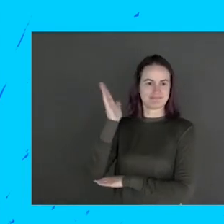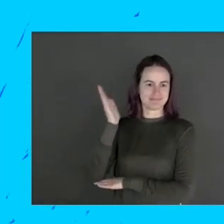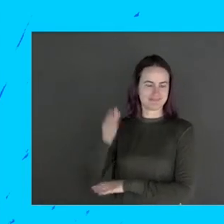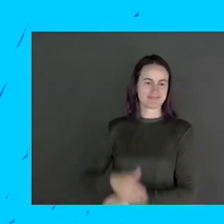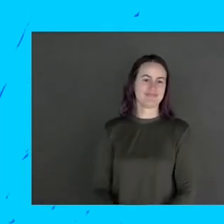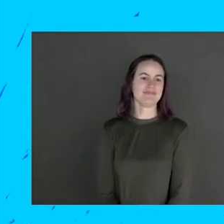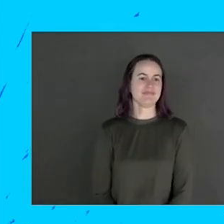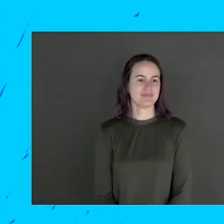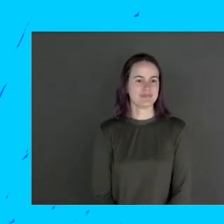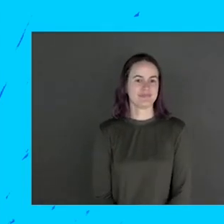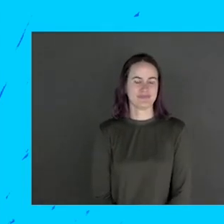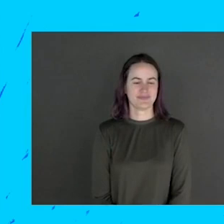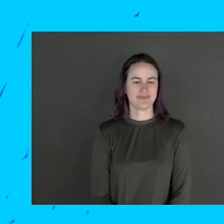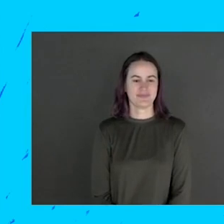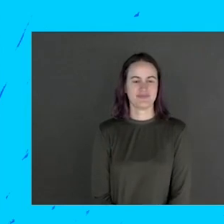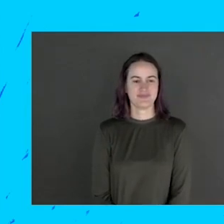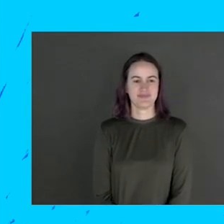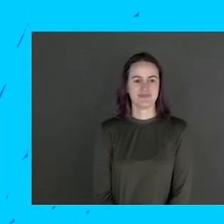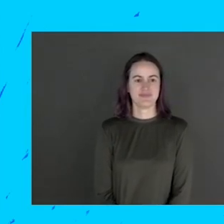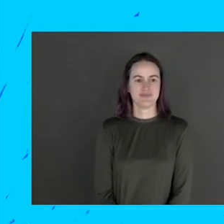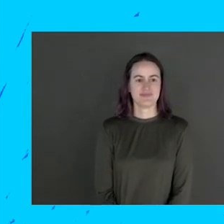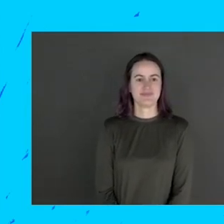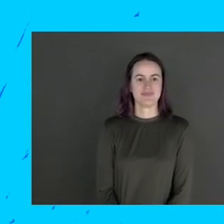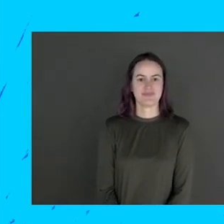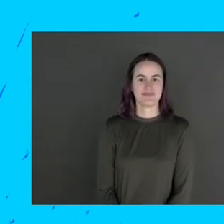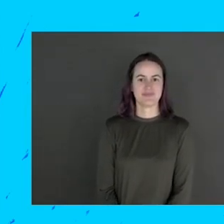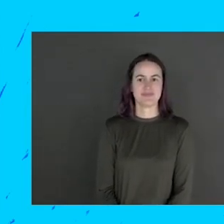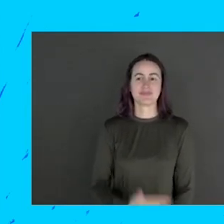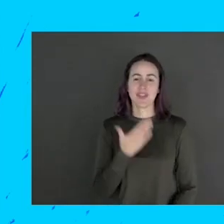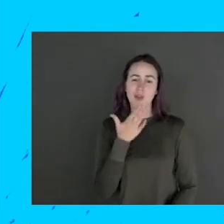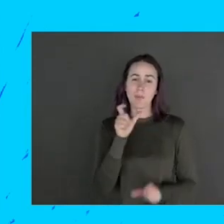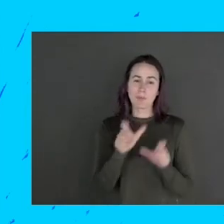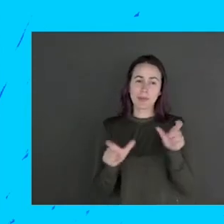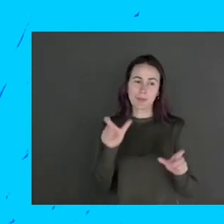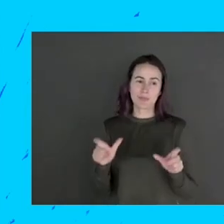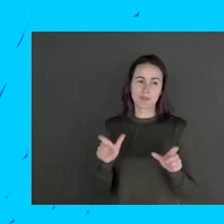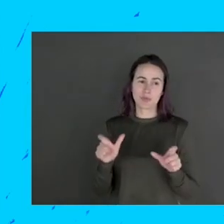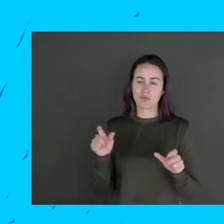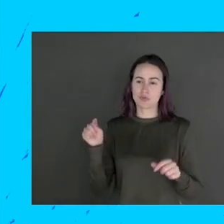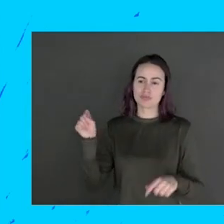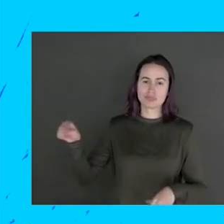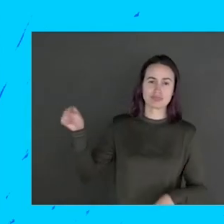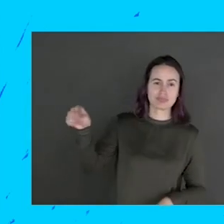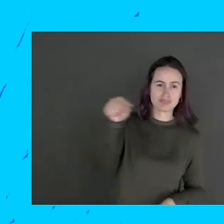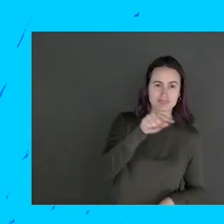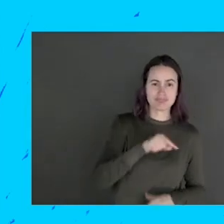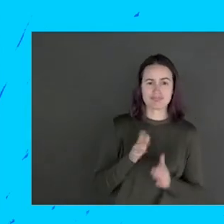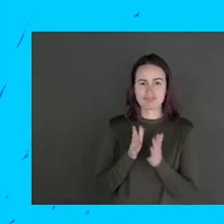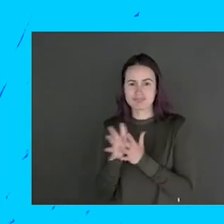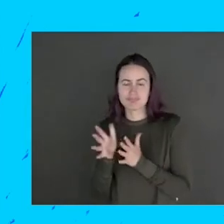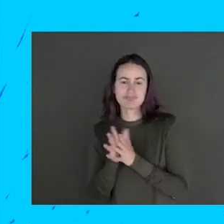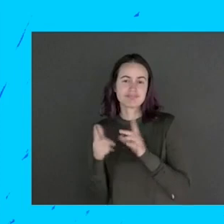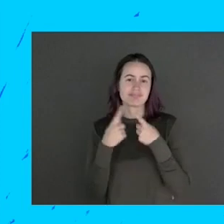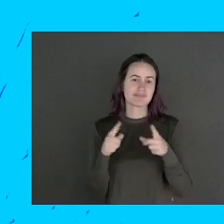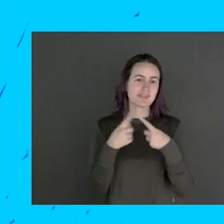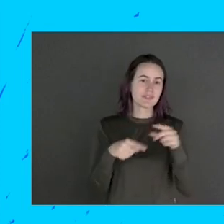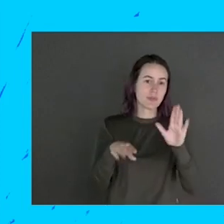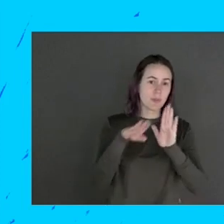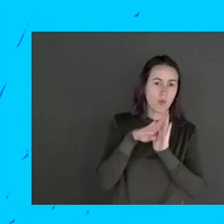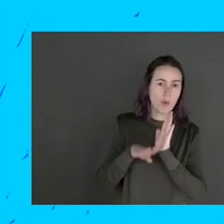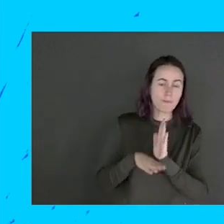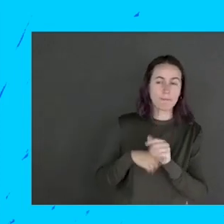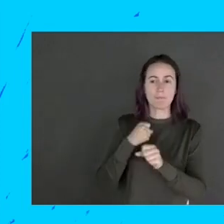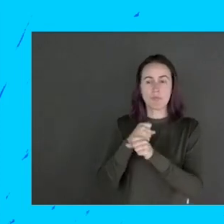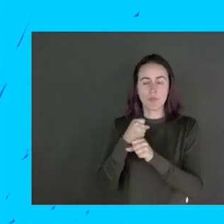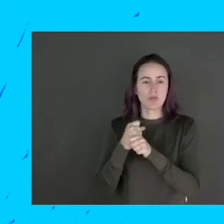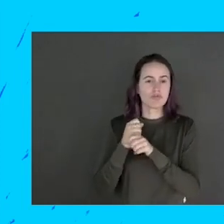our panelists. As our panelists have shared a lot around the programs that are being implemented, the second chance for, you know, young people